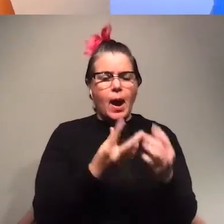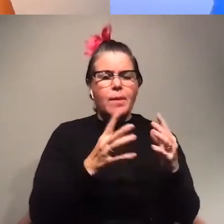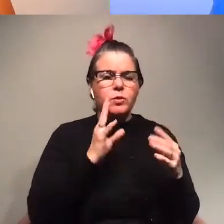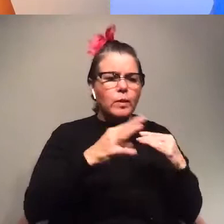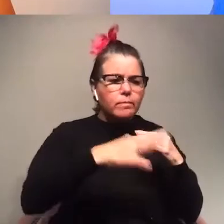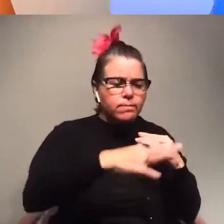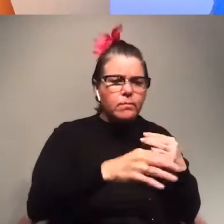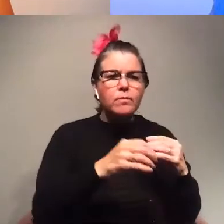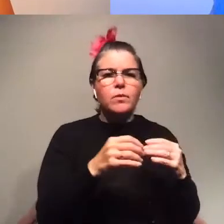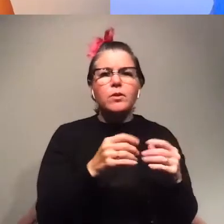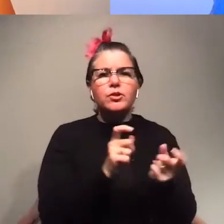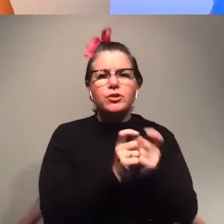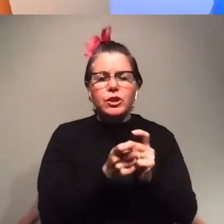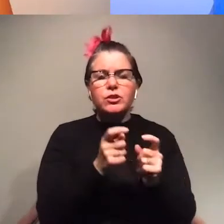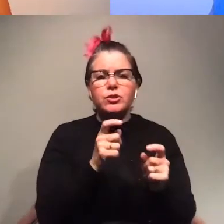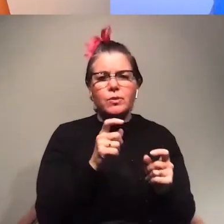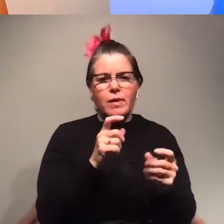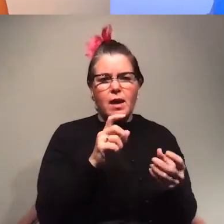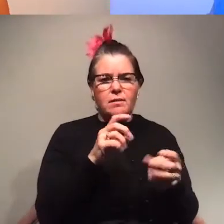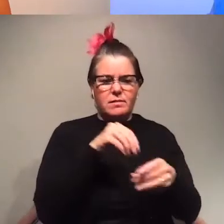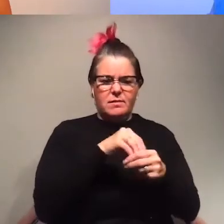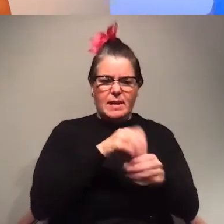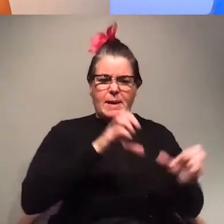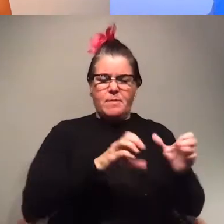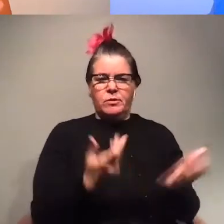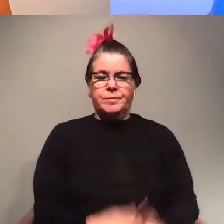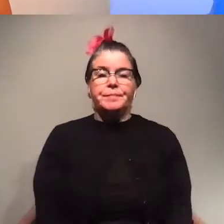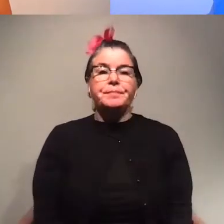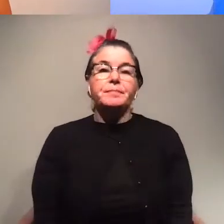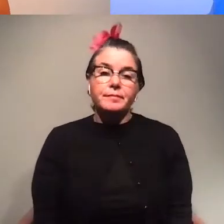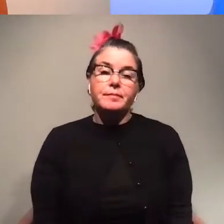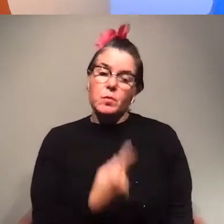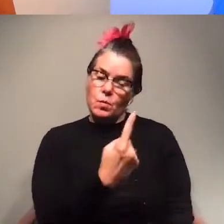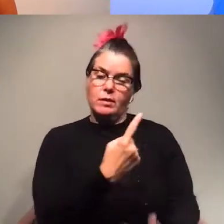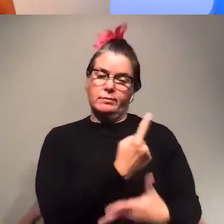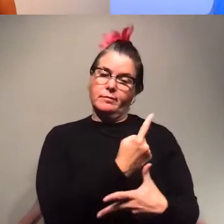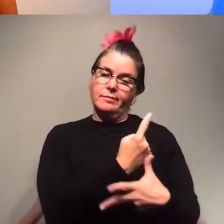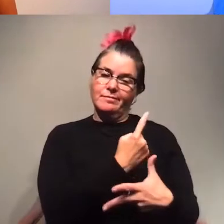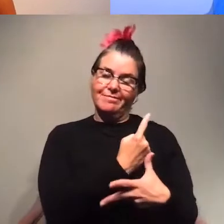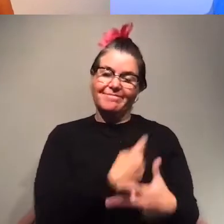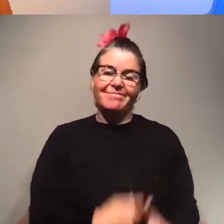or the changes to the compounds? So that's kind of one thing.